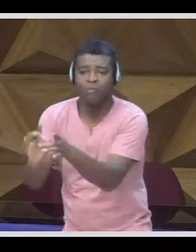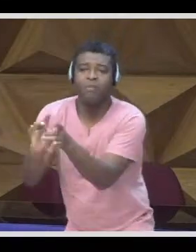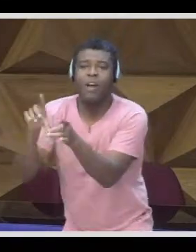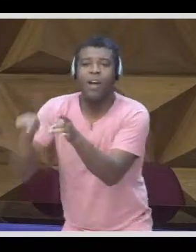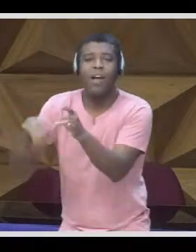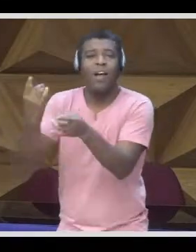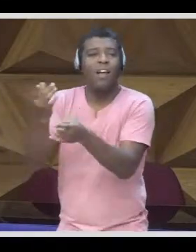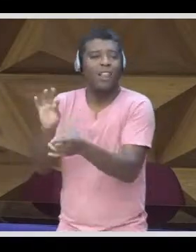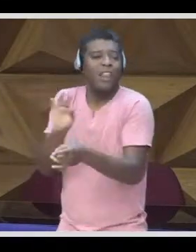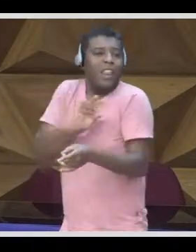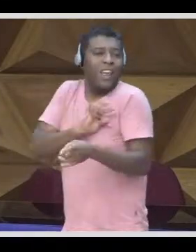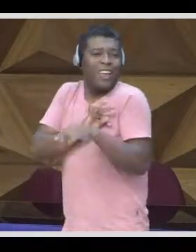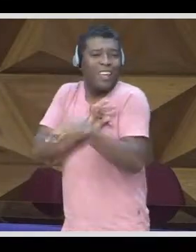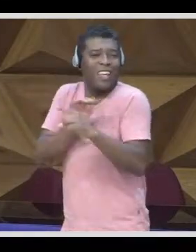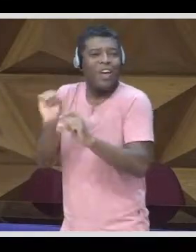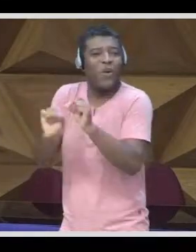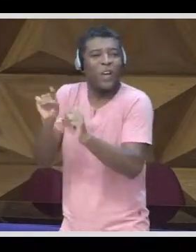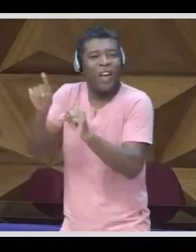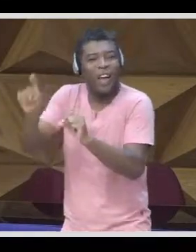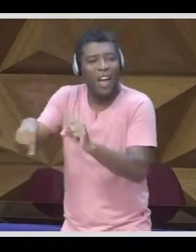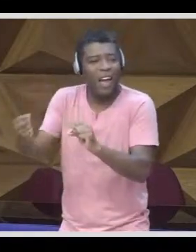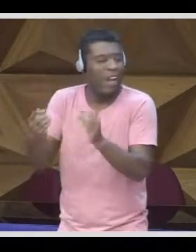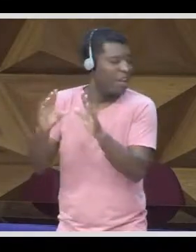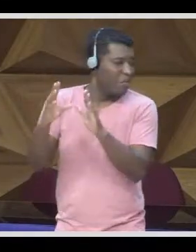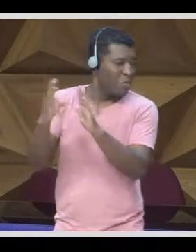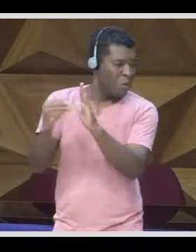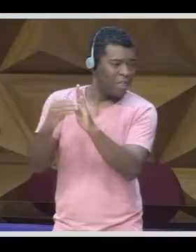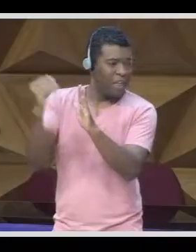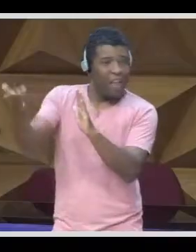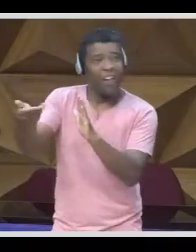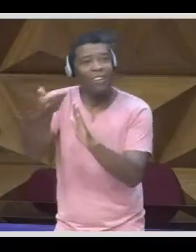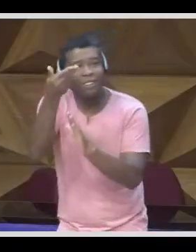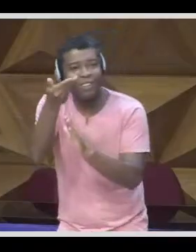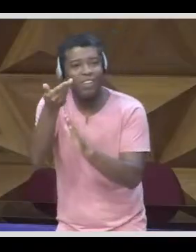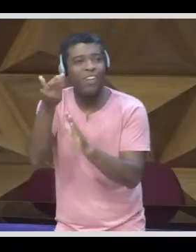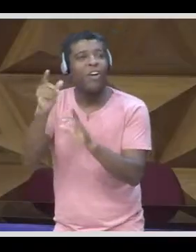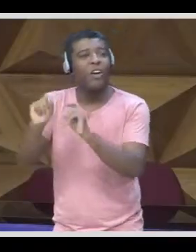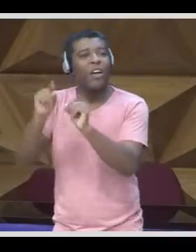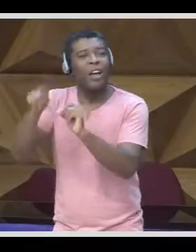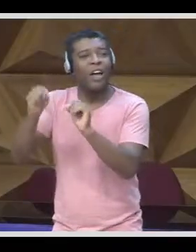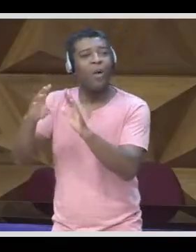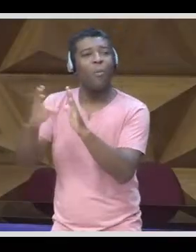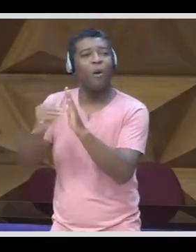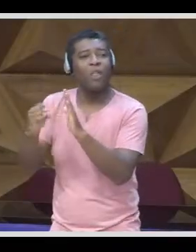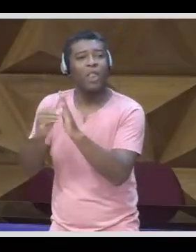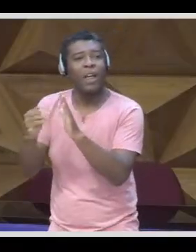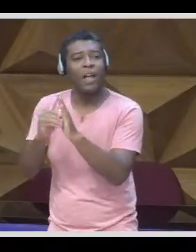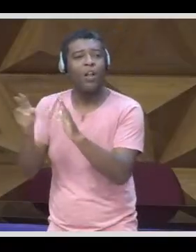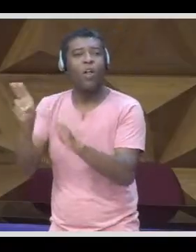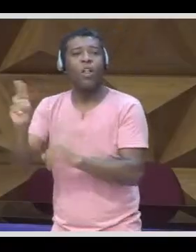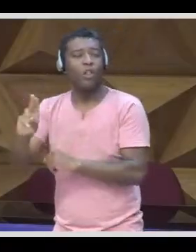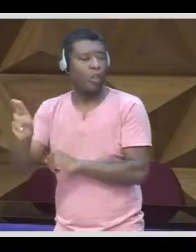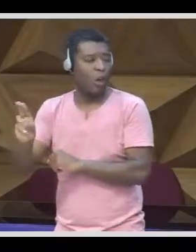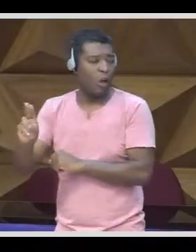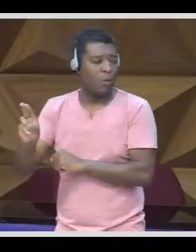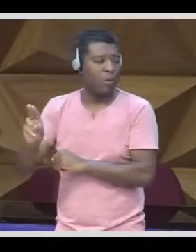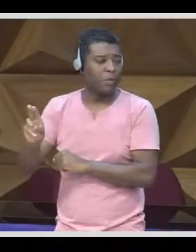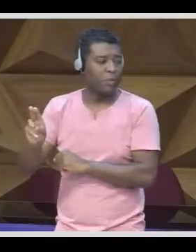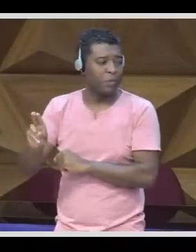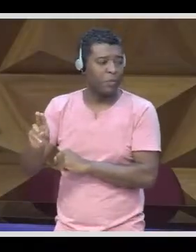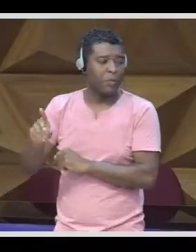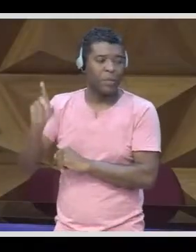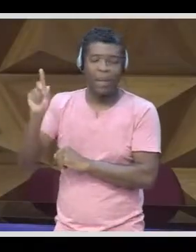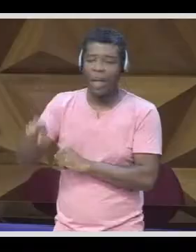a model of curiosity, one particular model called Wounded's curve. Okay? I had never heard about that